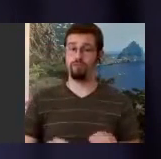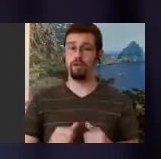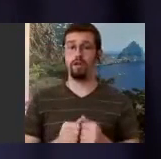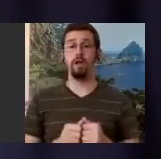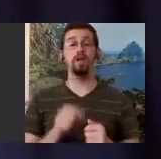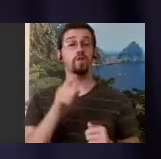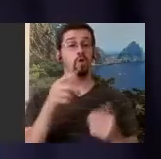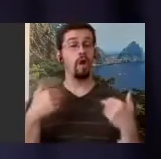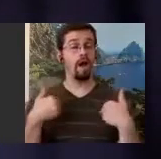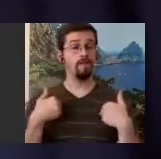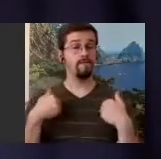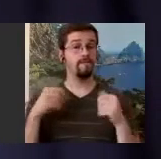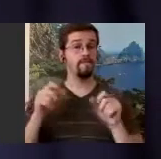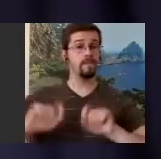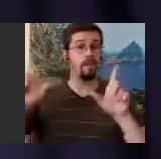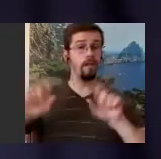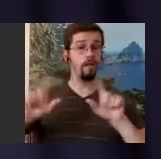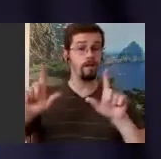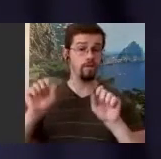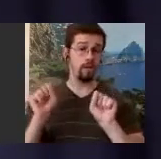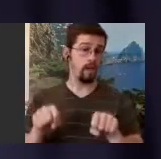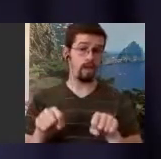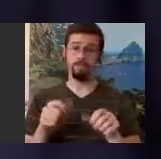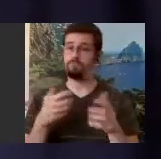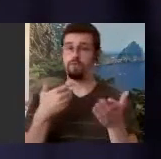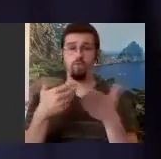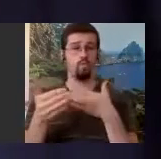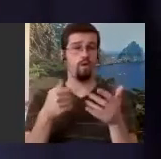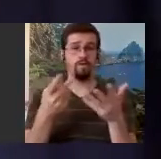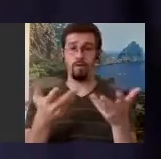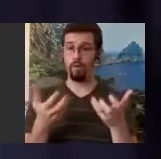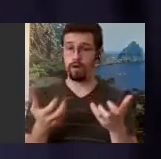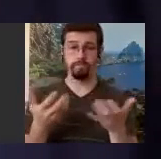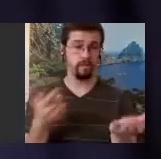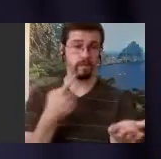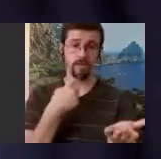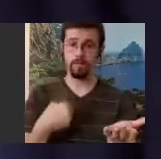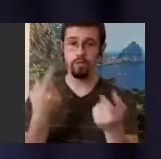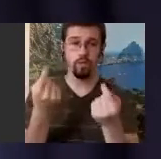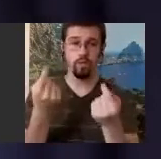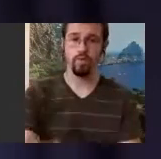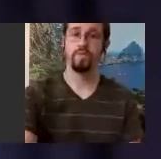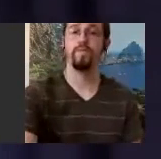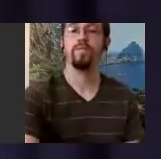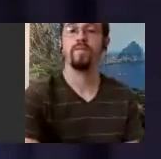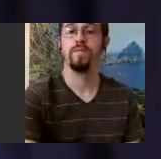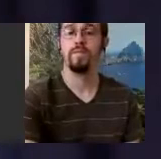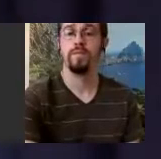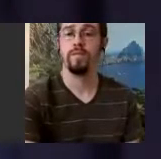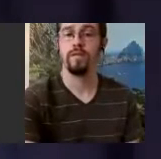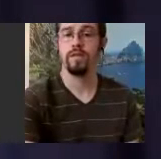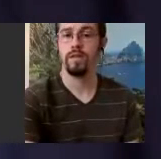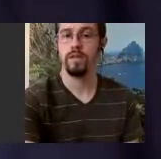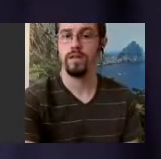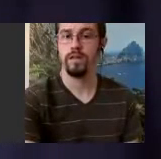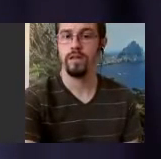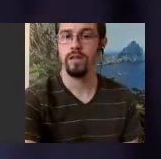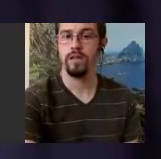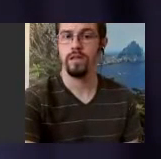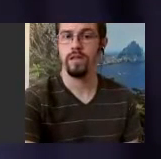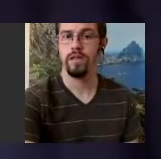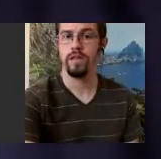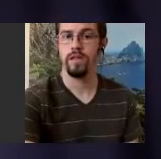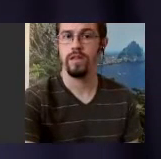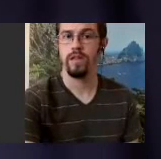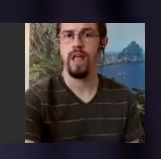you would like that, we can do that, but whatever you wish. You just tell us what to do. Yeah, I have to say I'm not sure if it's